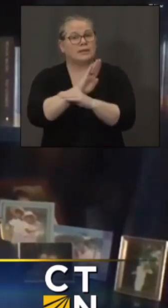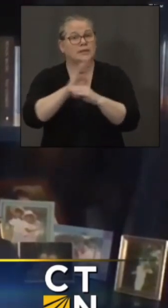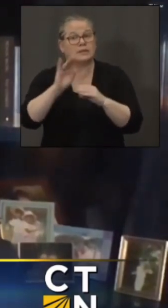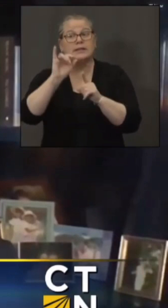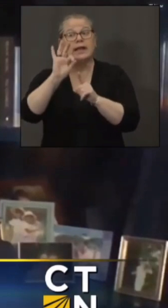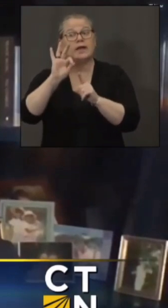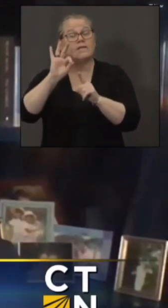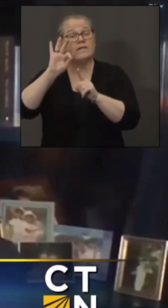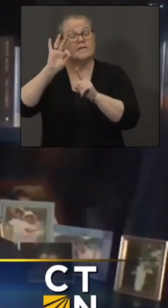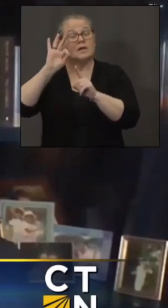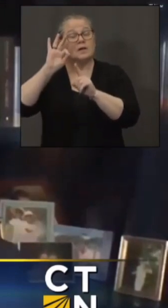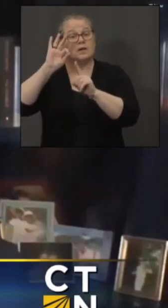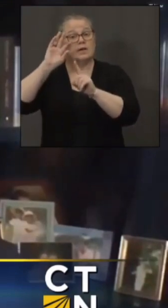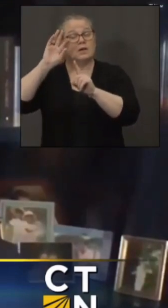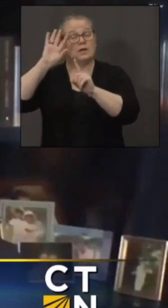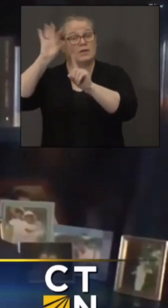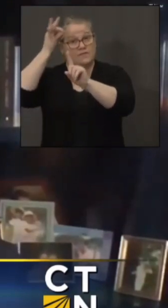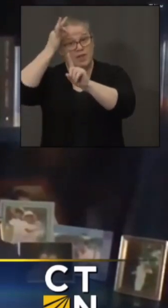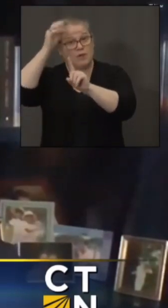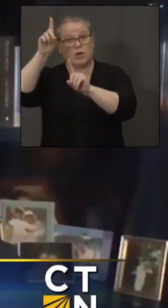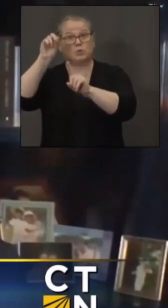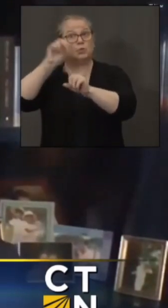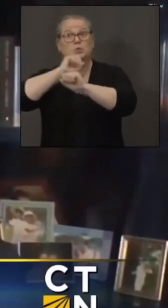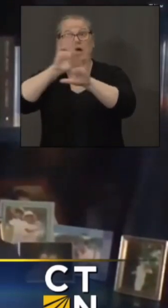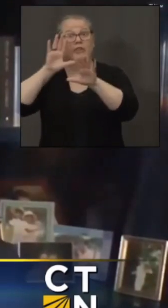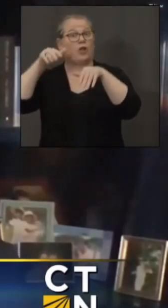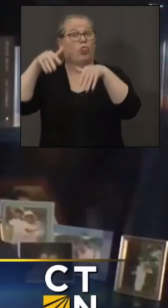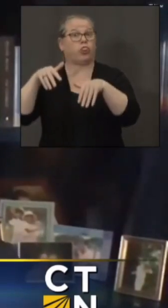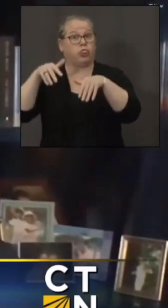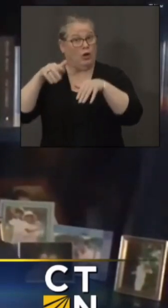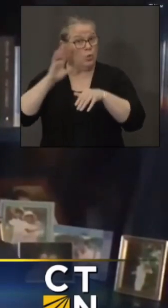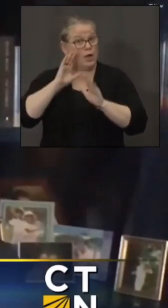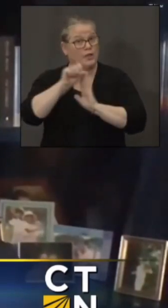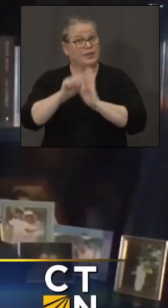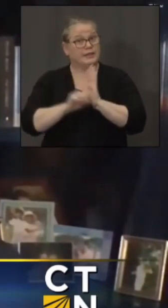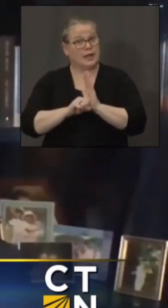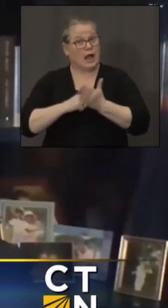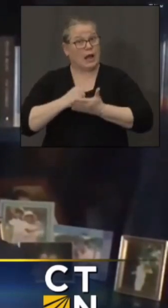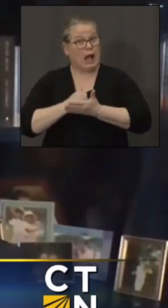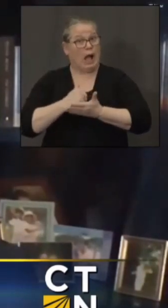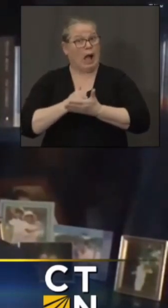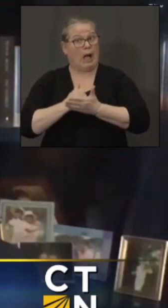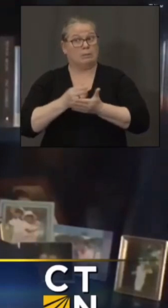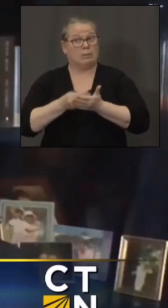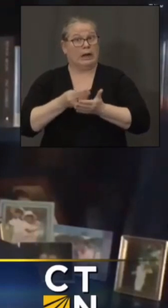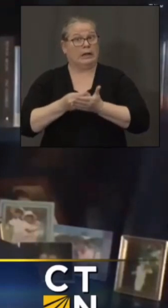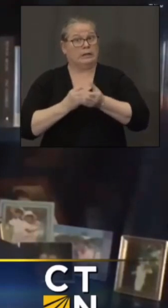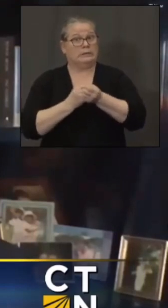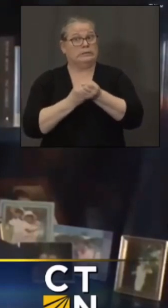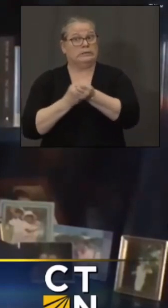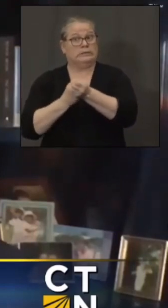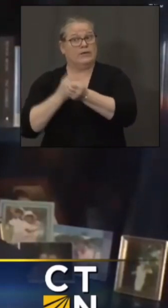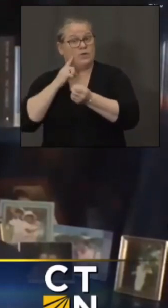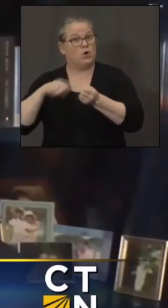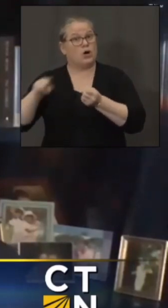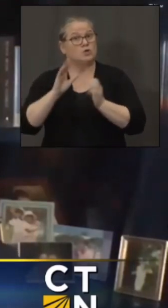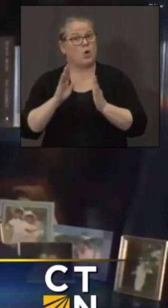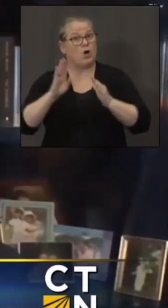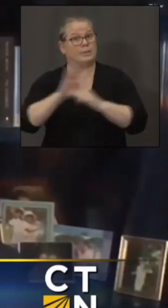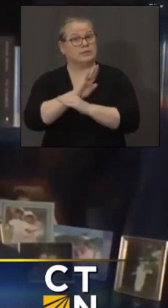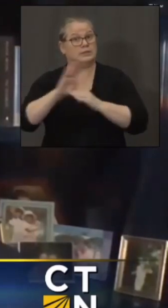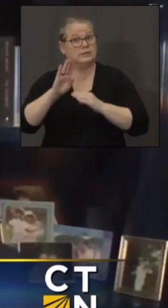act? Well, I'll start on that. I mean, most of the modeling we have seen keeps getting pushed off. We had hoped